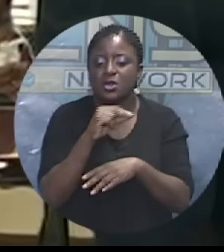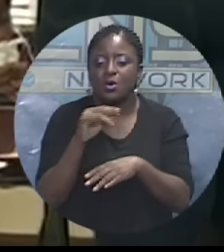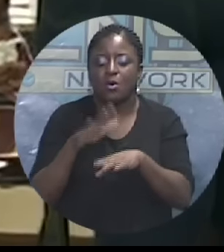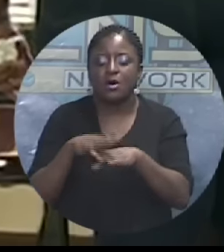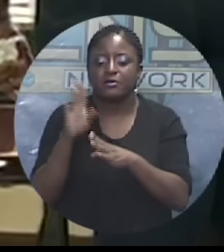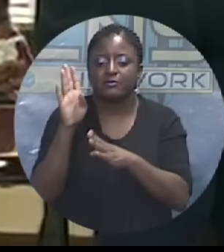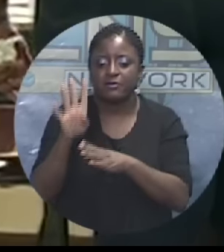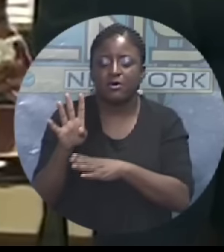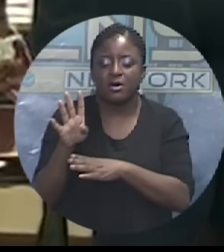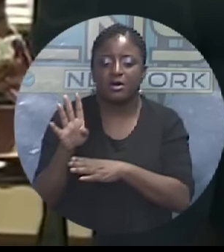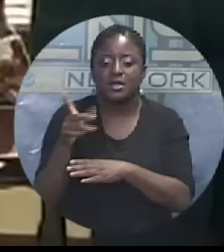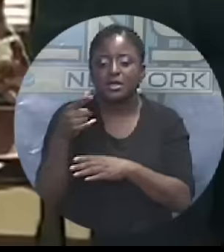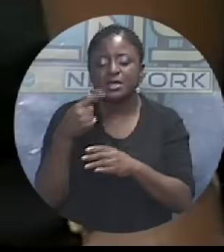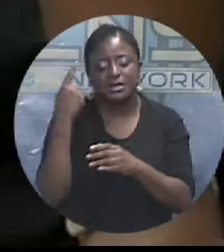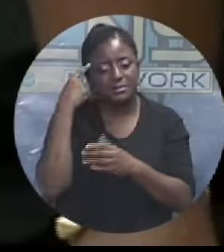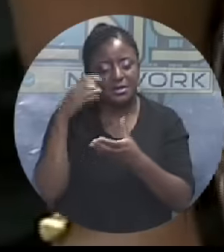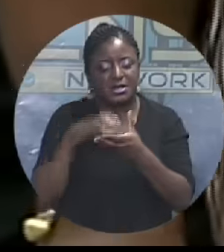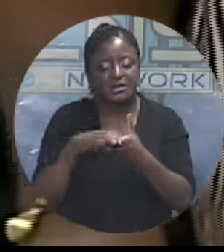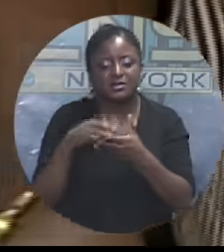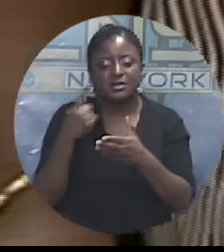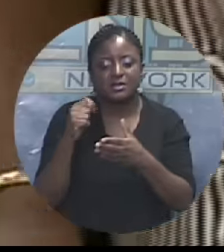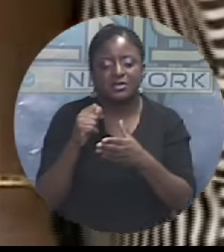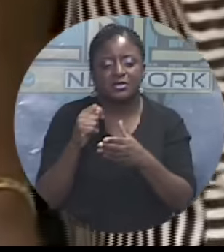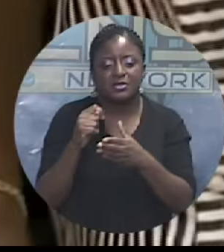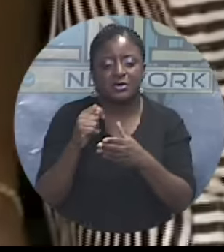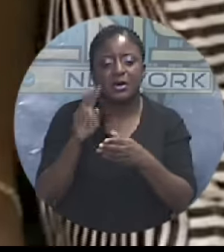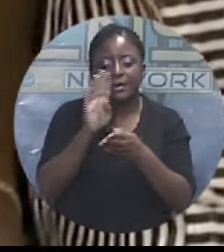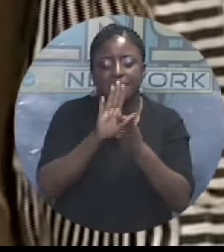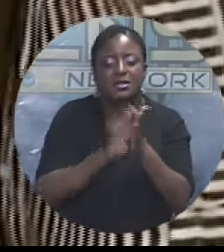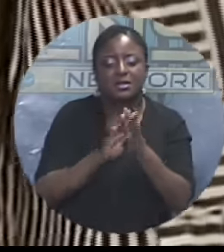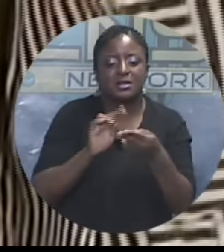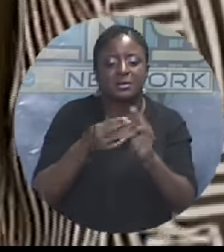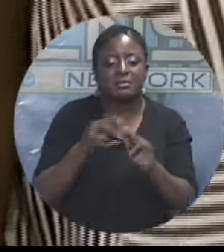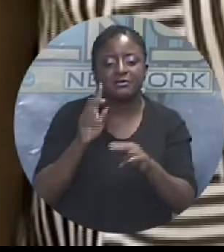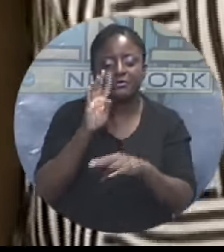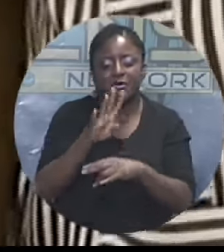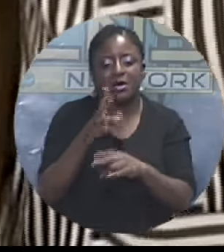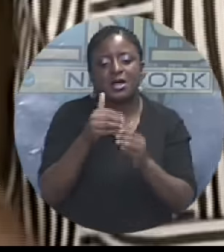Bill 4 led to the public rejecting all of the bills. Bahamians,